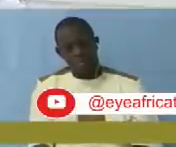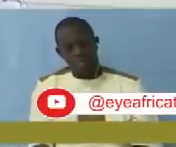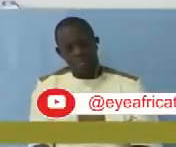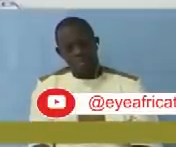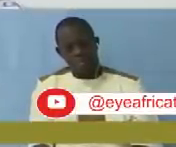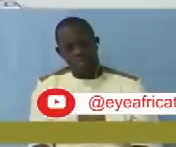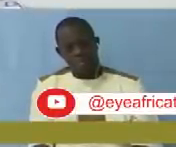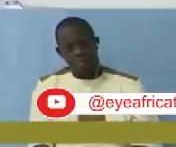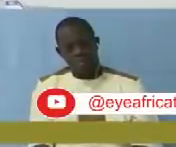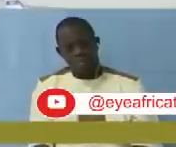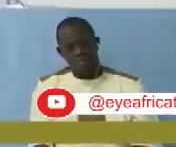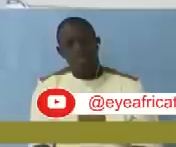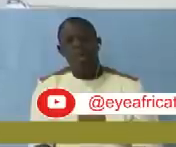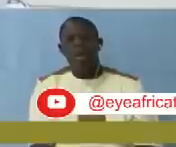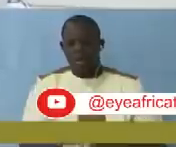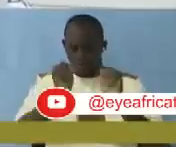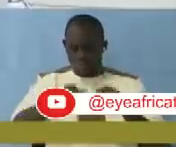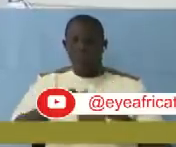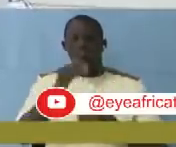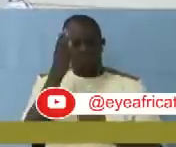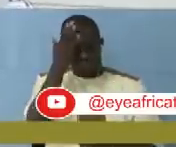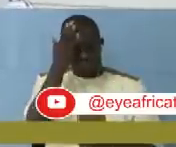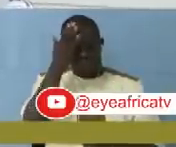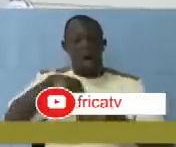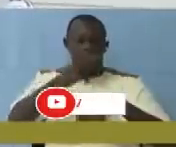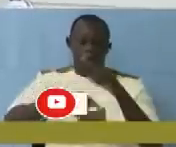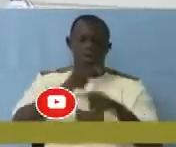You become to know about it if you reach that stage.